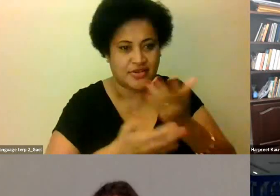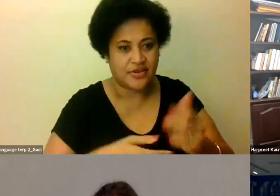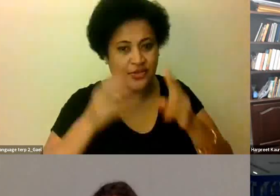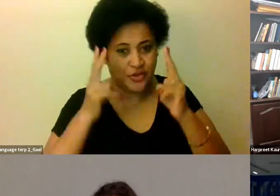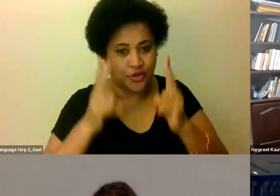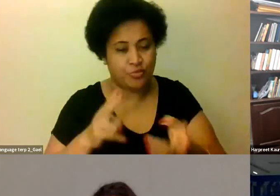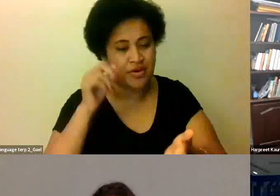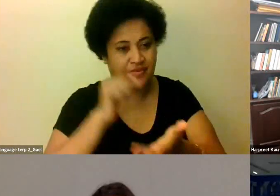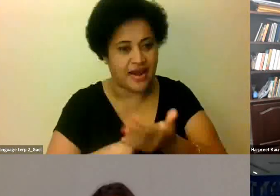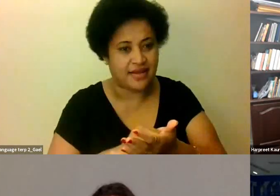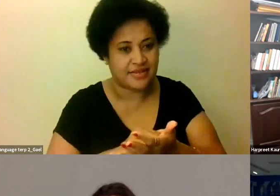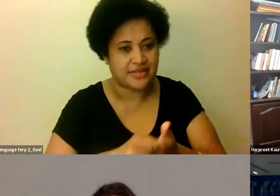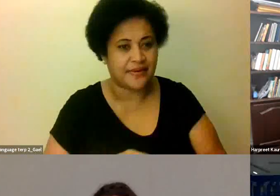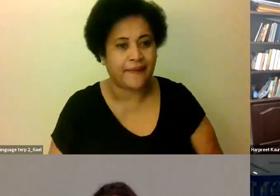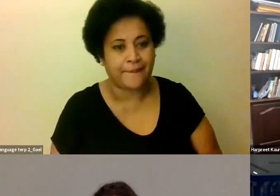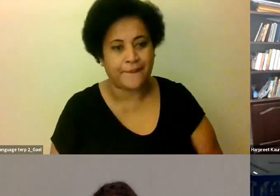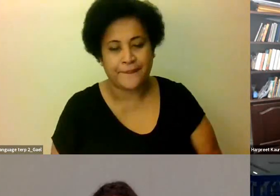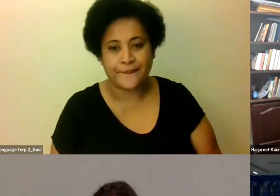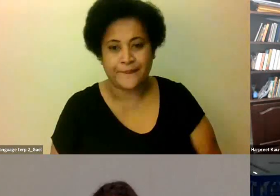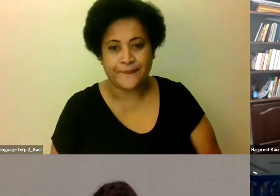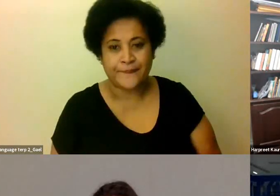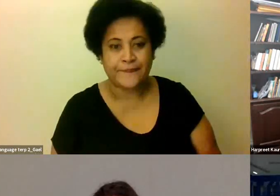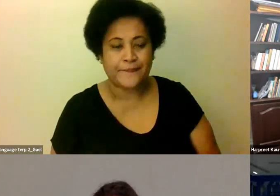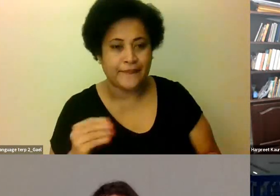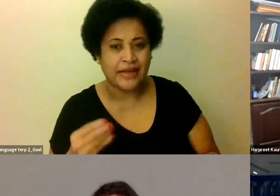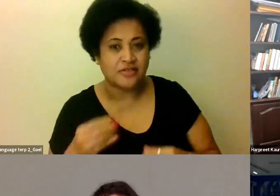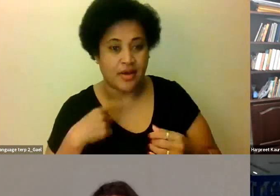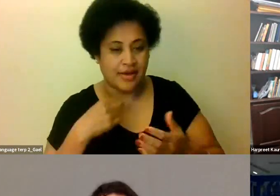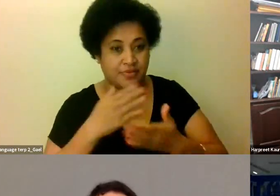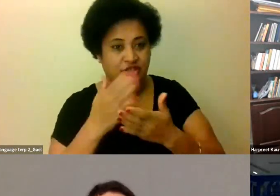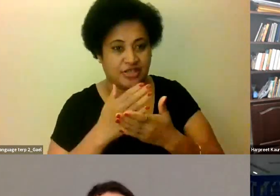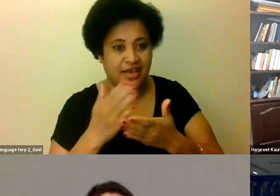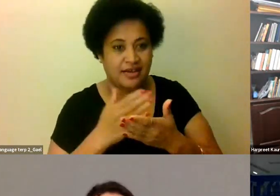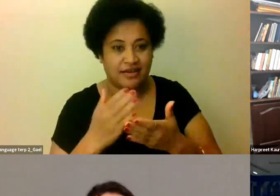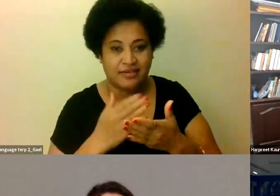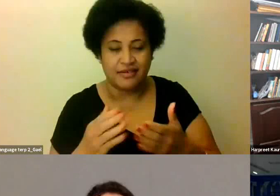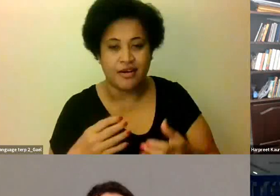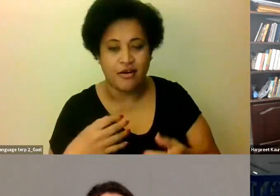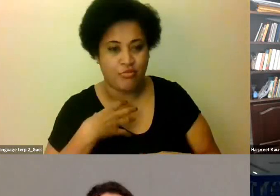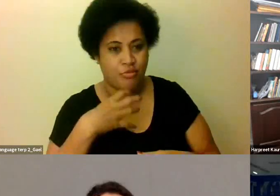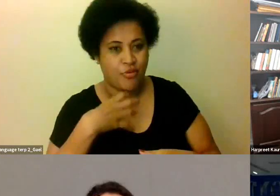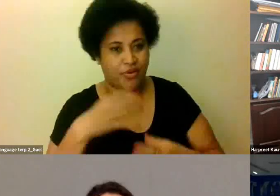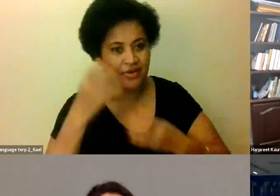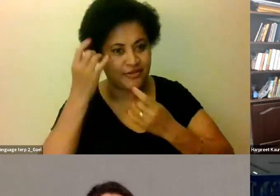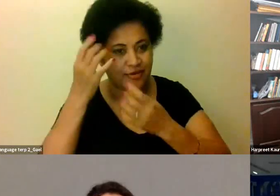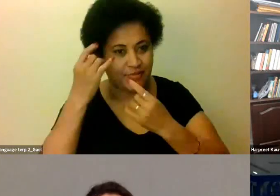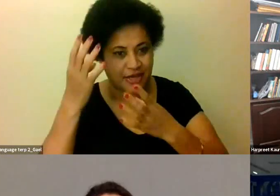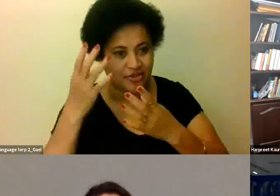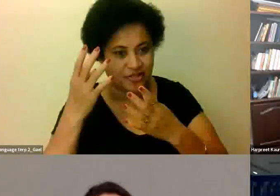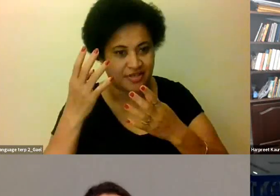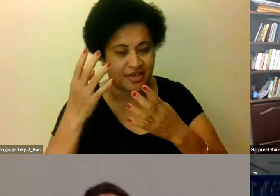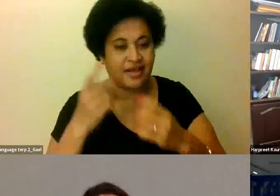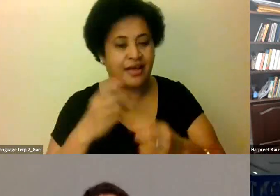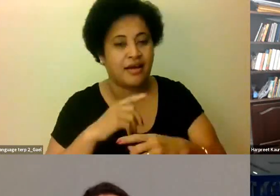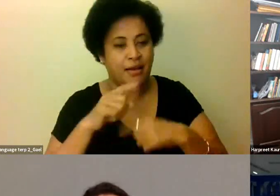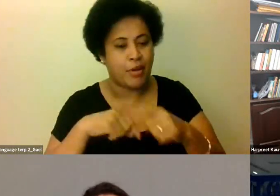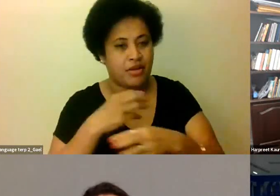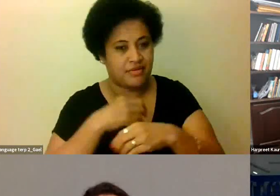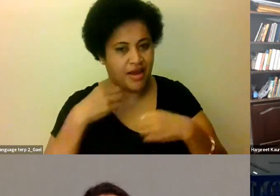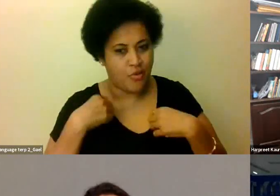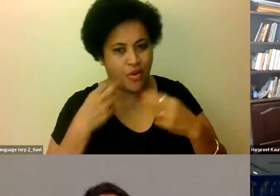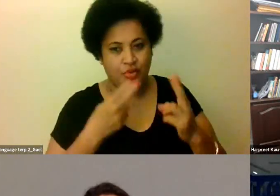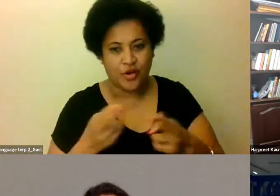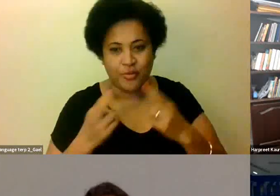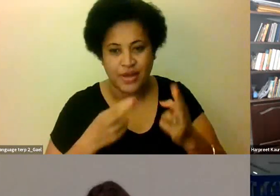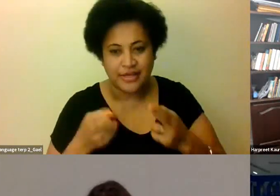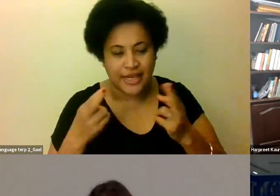AI. And I will share some more details now with you about what our findings and recommendations are